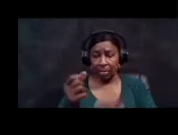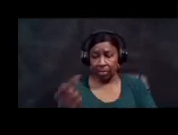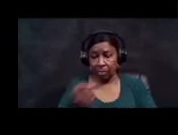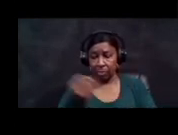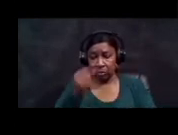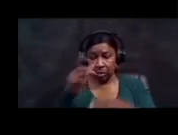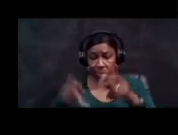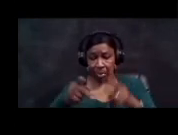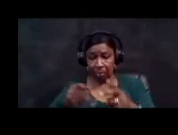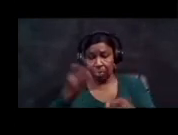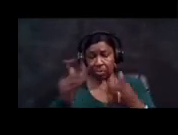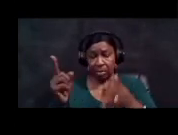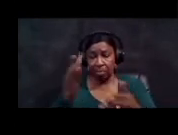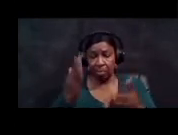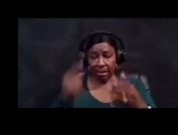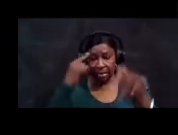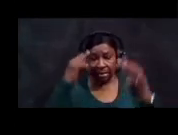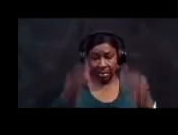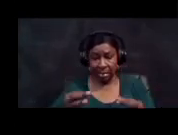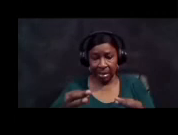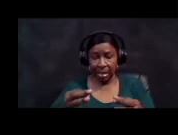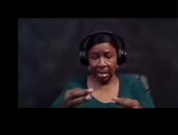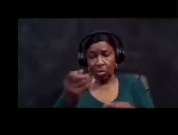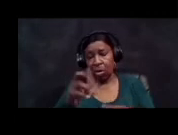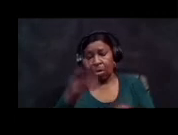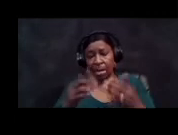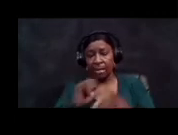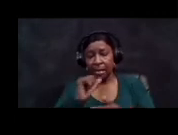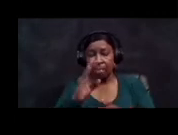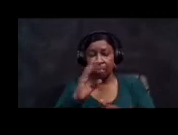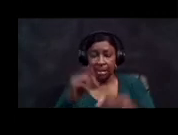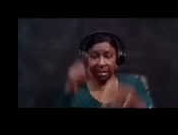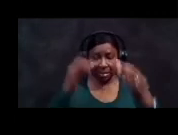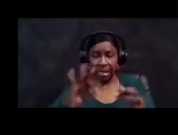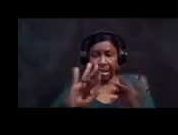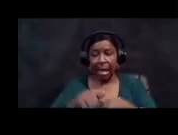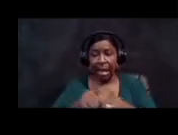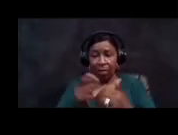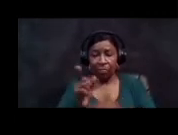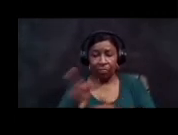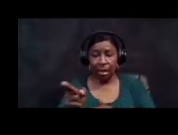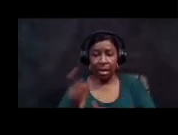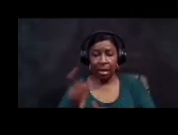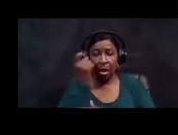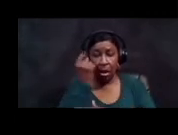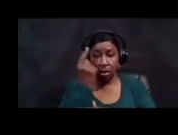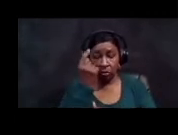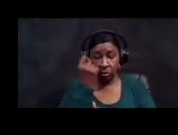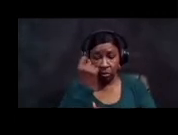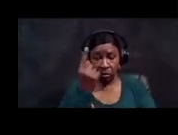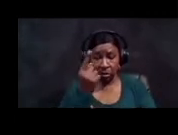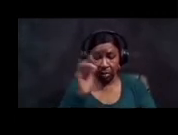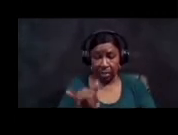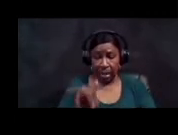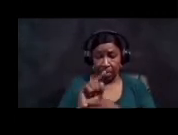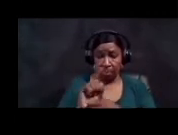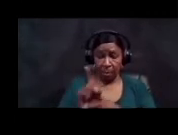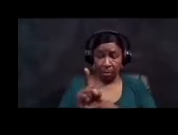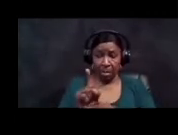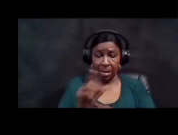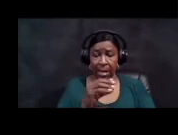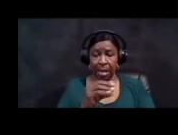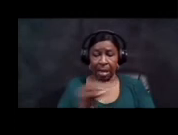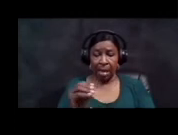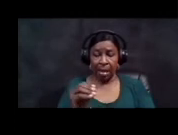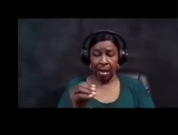be cited or might not be, how it is that they understood that particular moment and